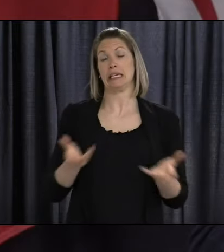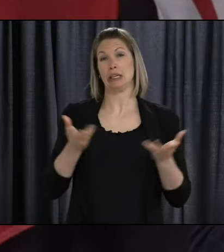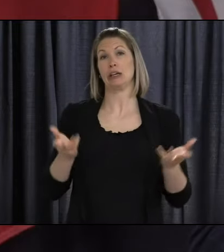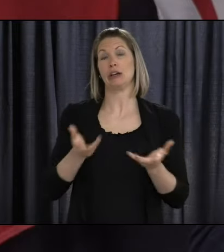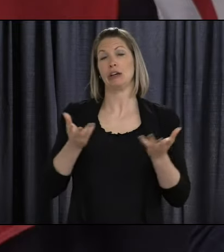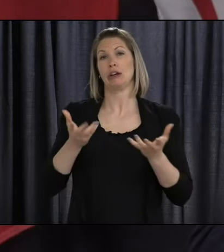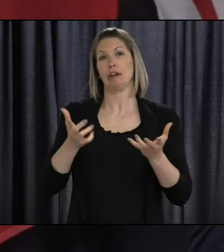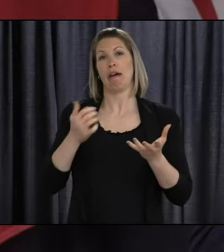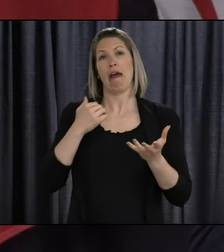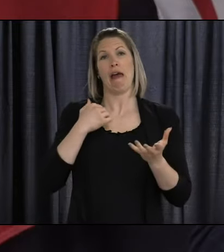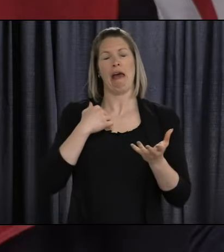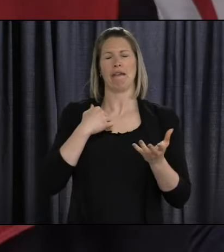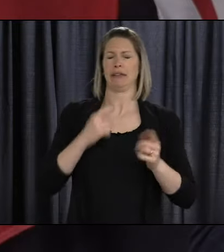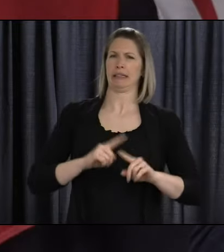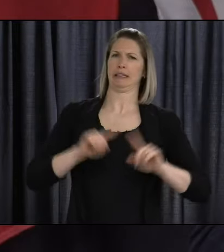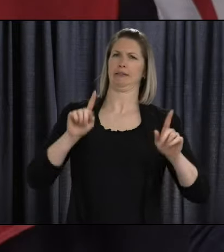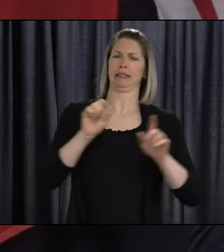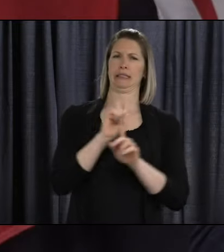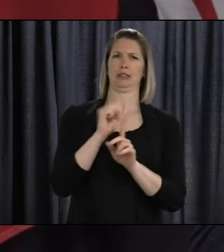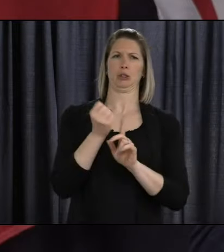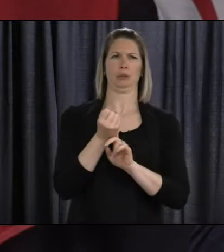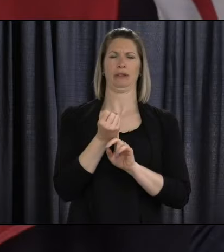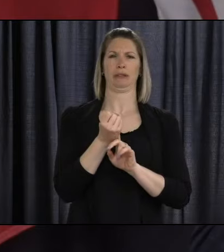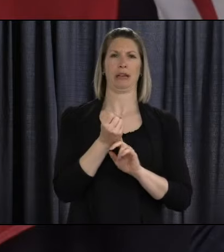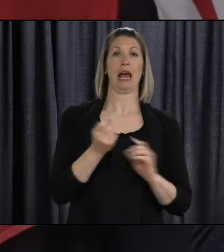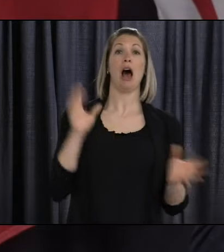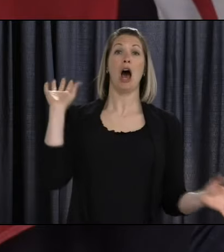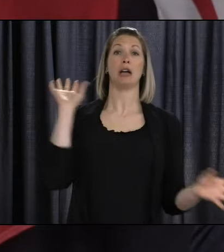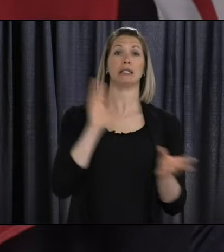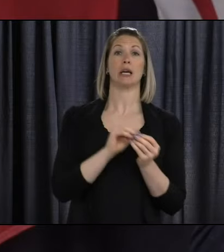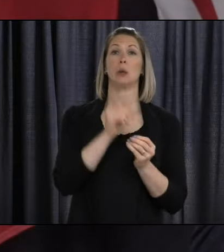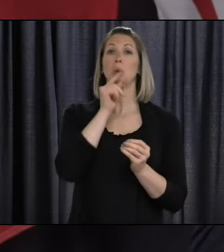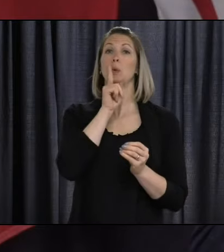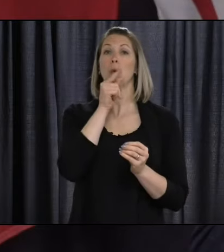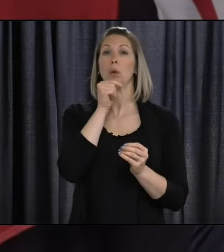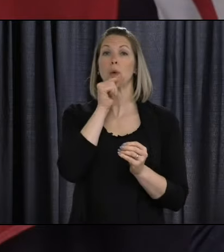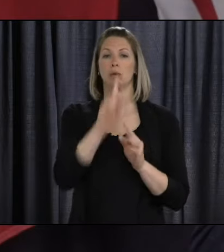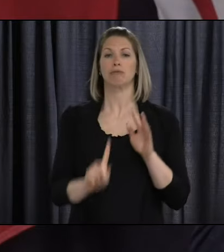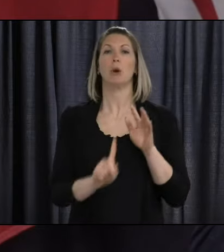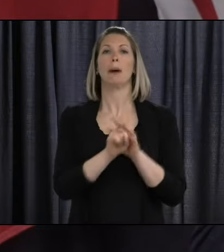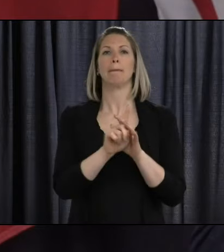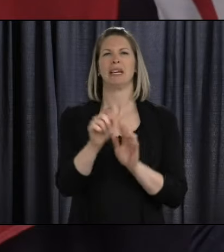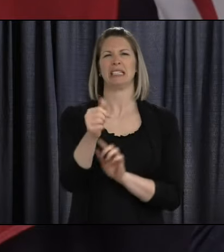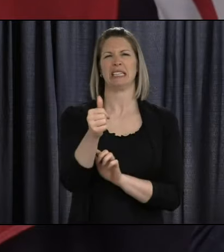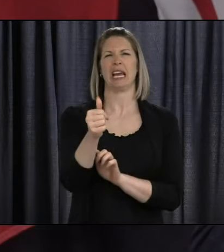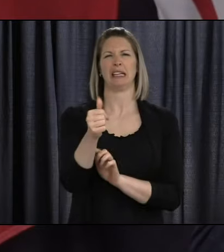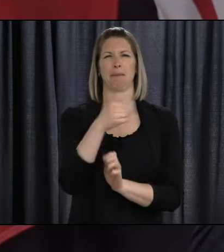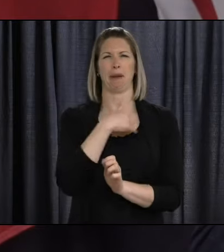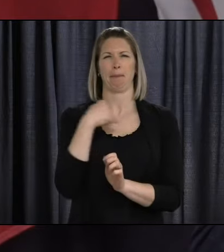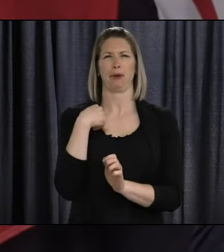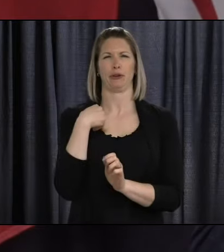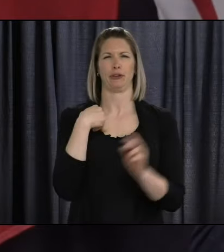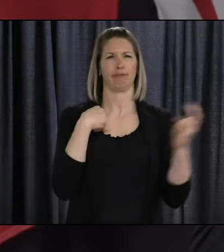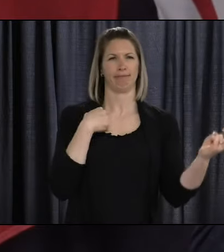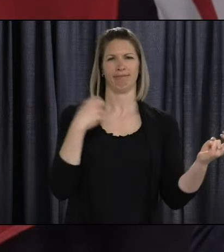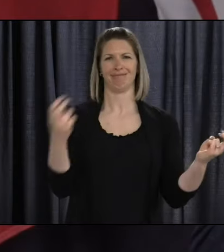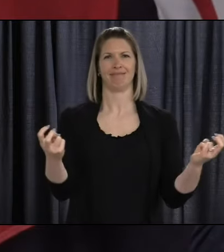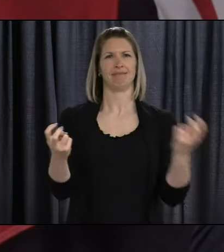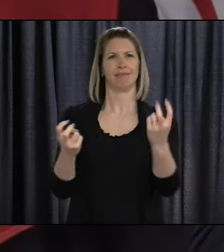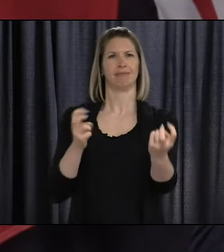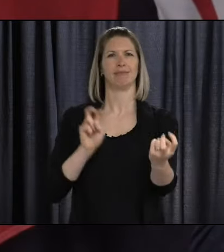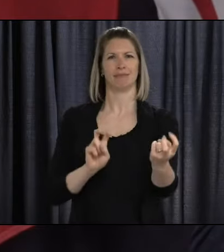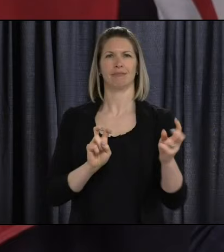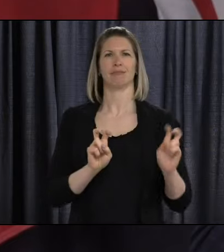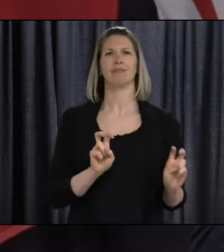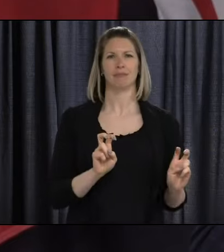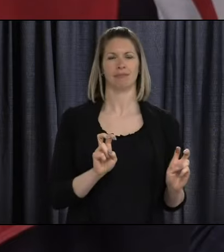in the House of Assembly, and they're bringing in and dealing with some very important legislation. And as I mentioned in my